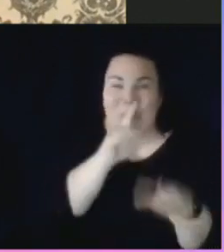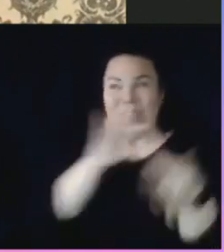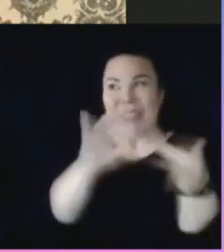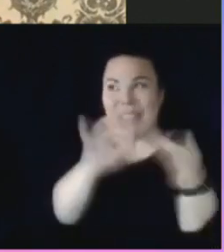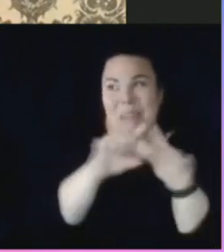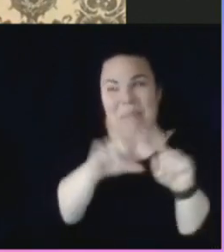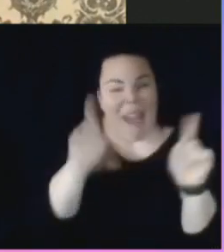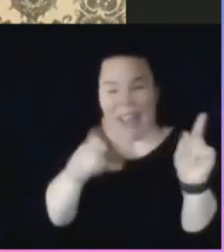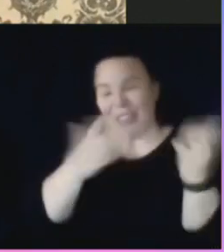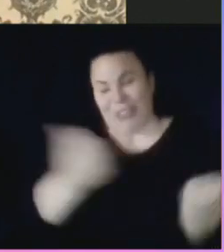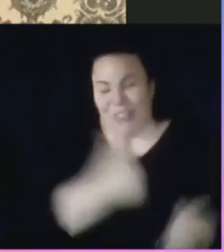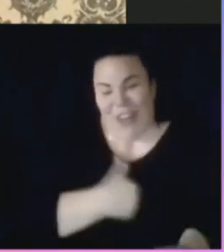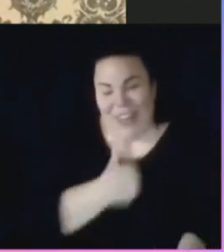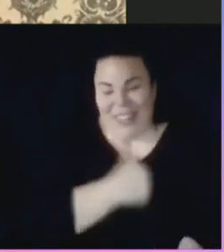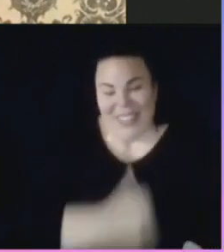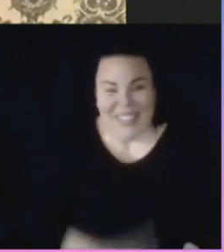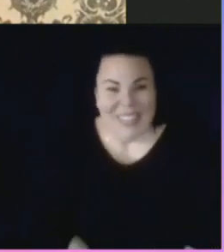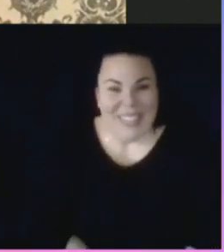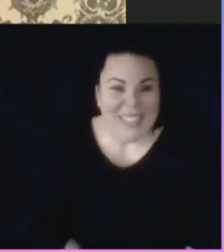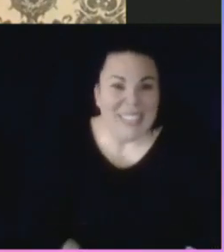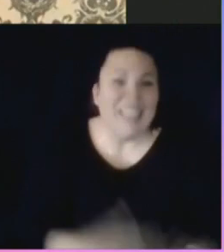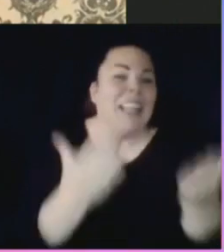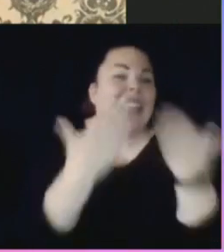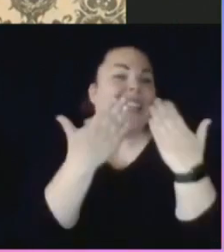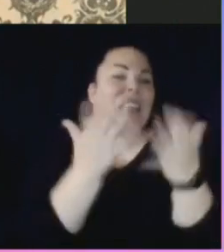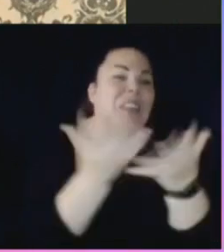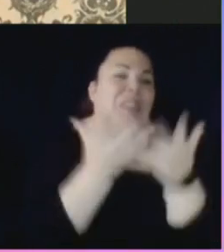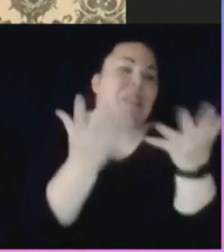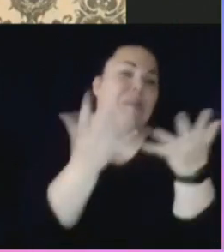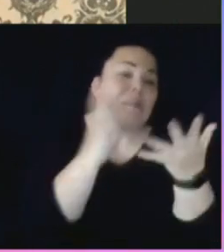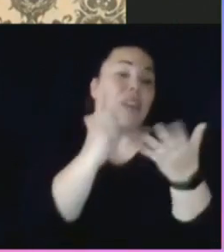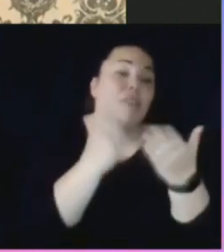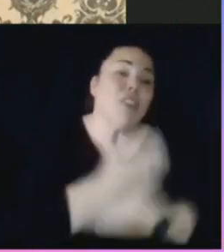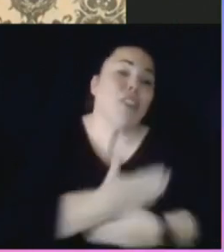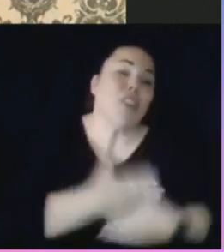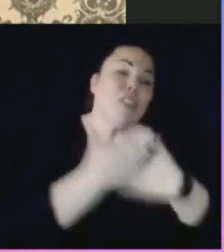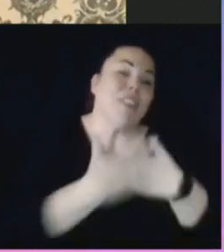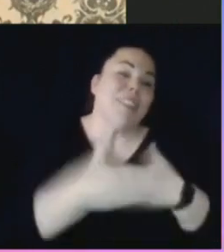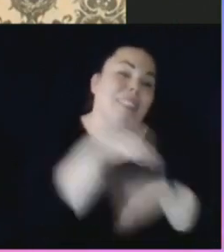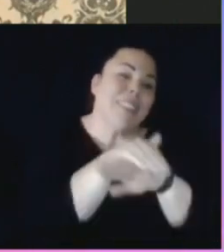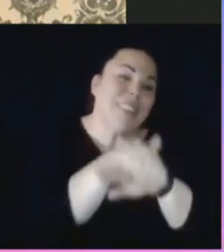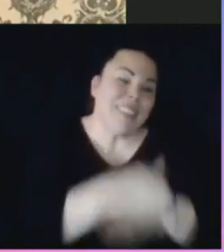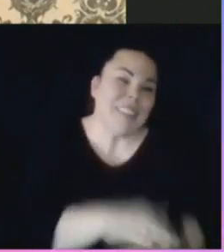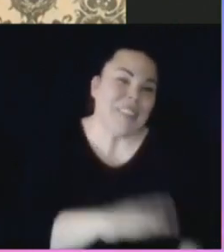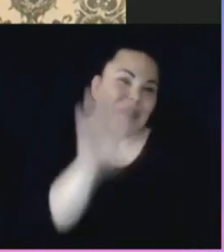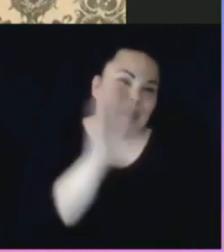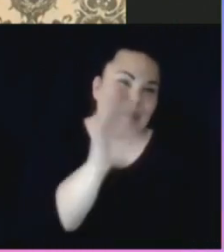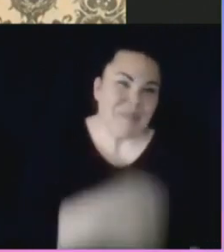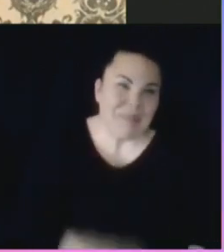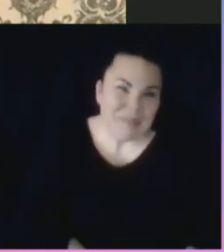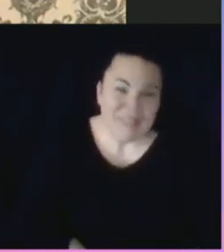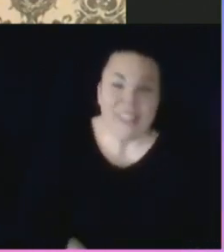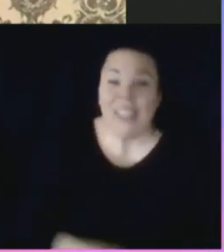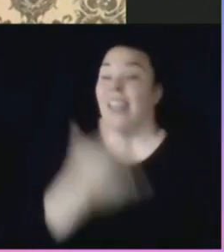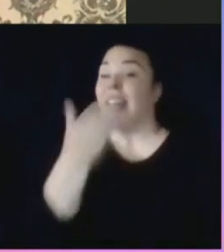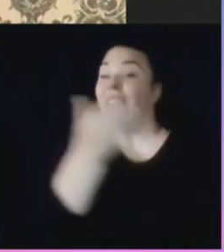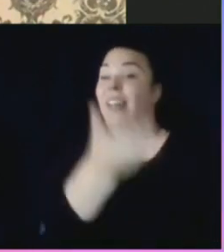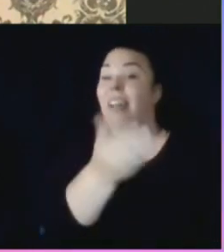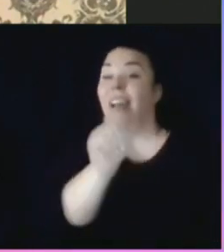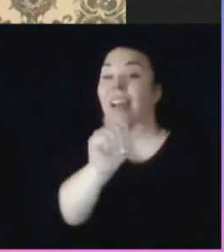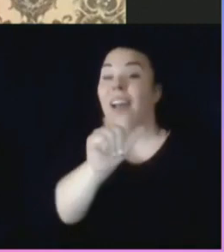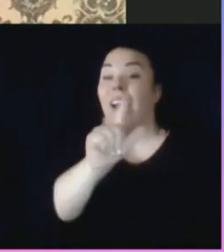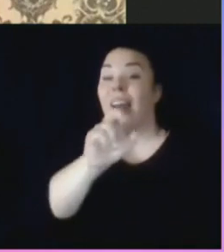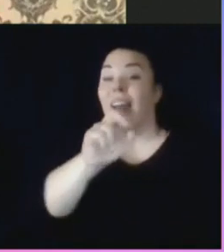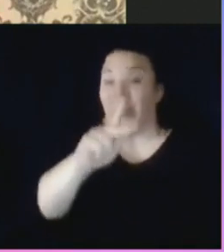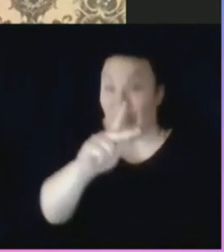sorry. Thank you so much. Have a great evening. Yeah, cheers. Cheers. That was Alok, who is